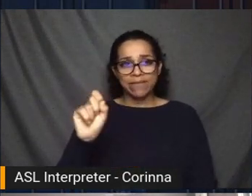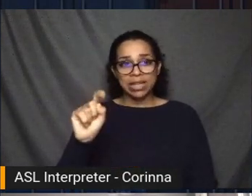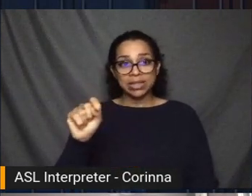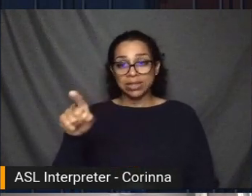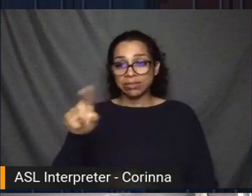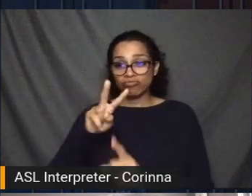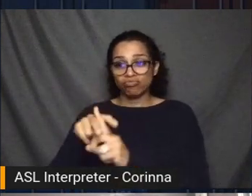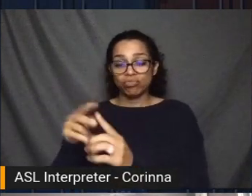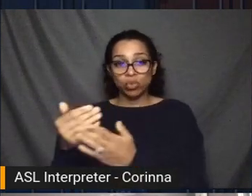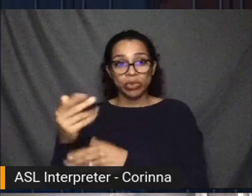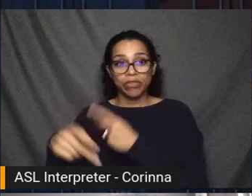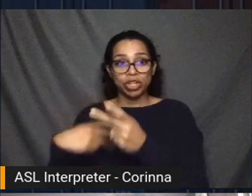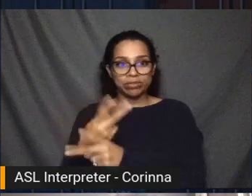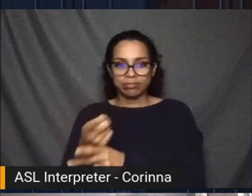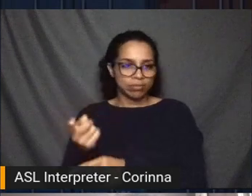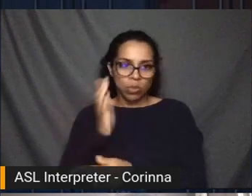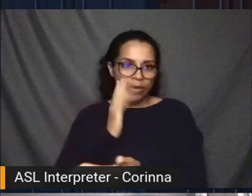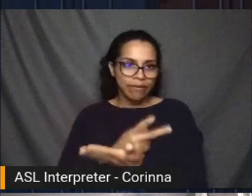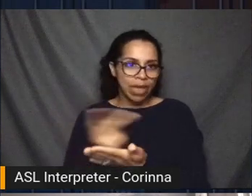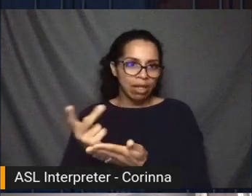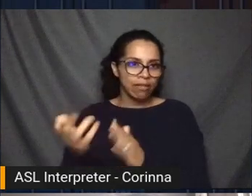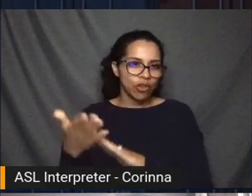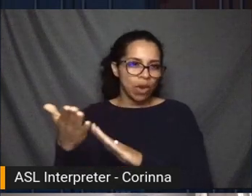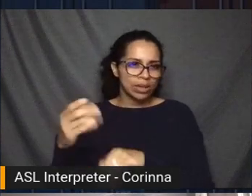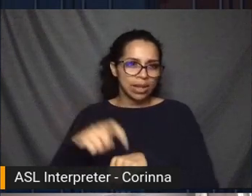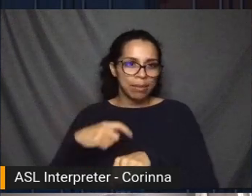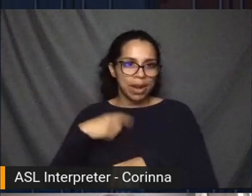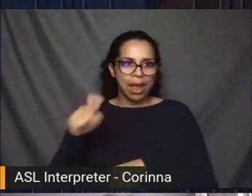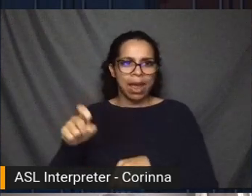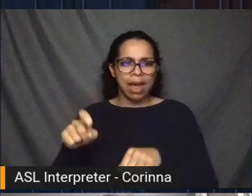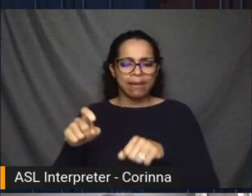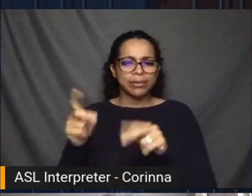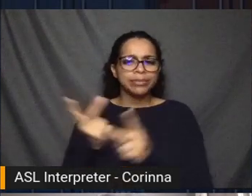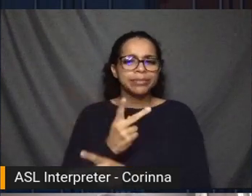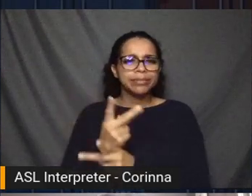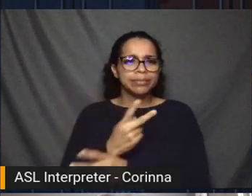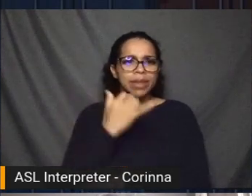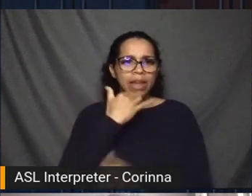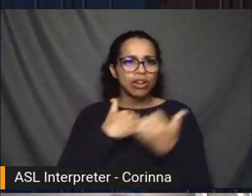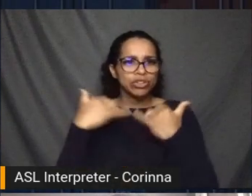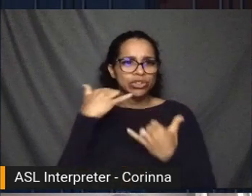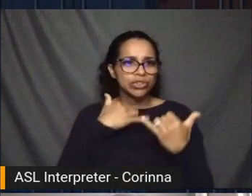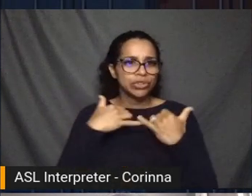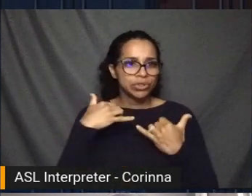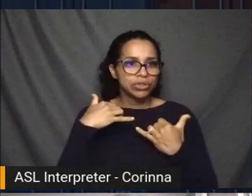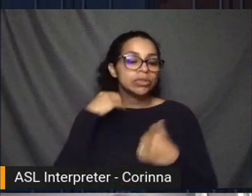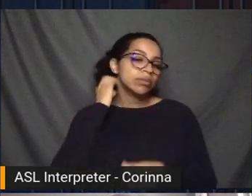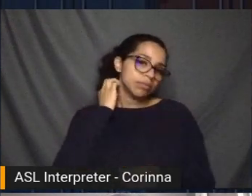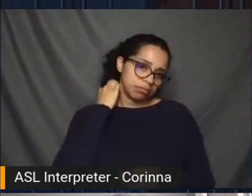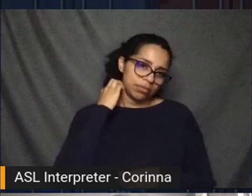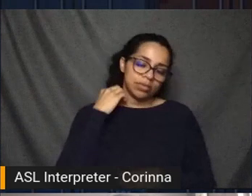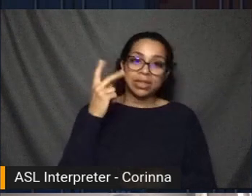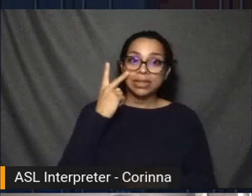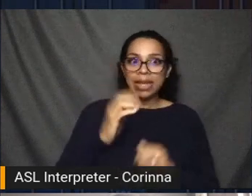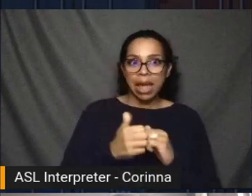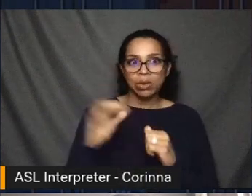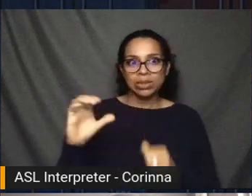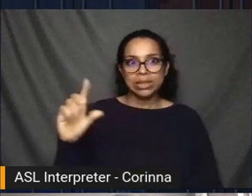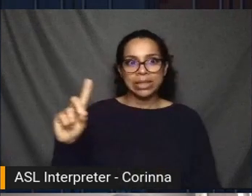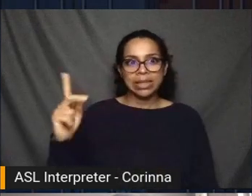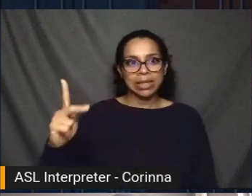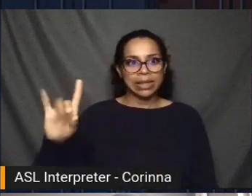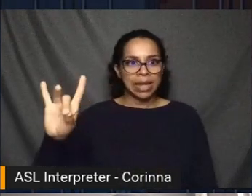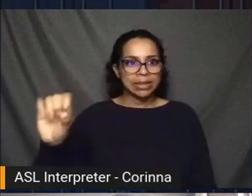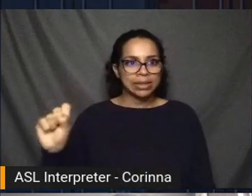to fail at runtime, and I'm going to need to decipher those errors. Let's see how cdk8s can help with that. So what I want to